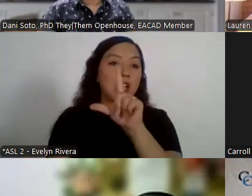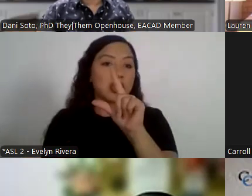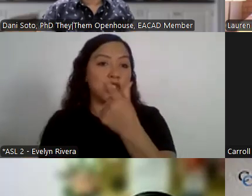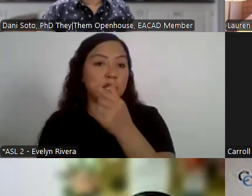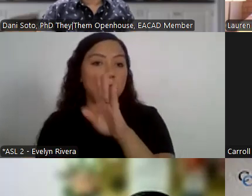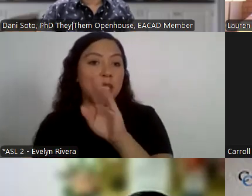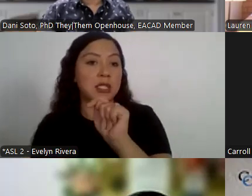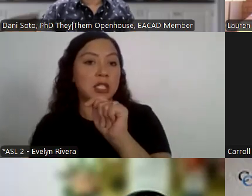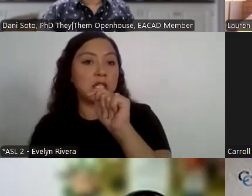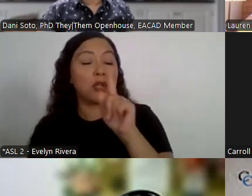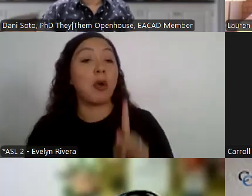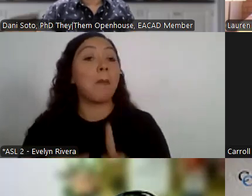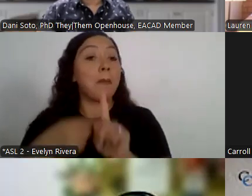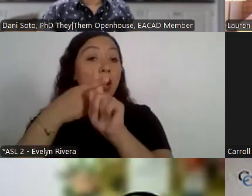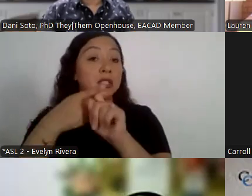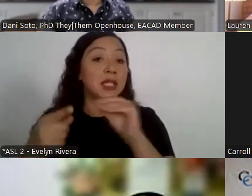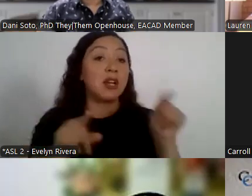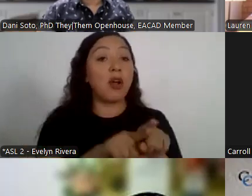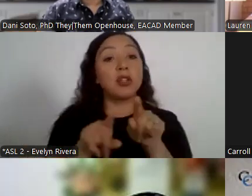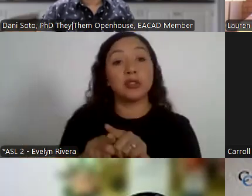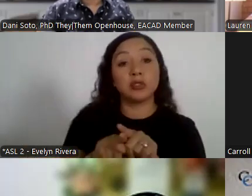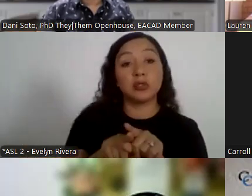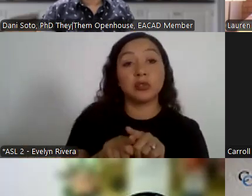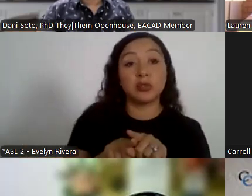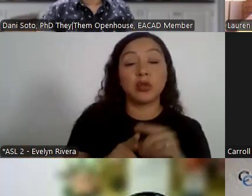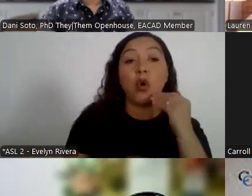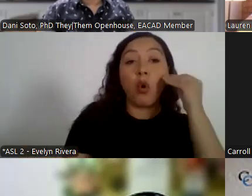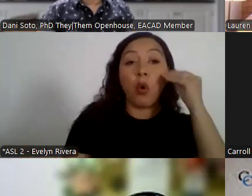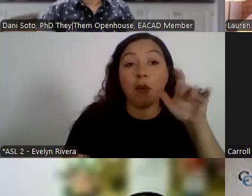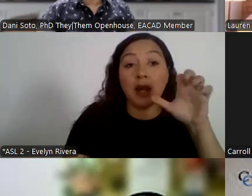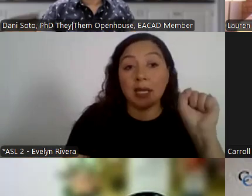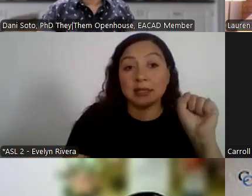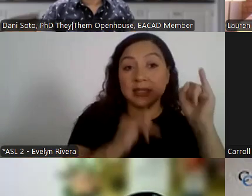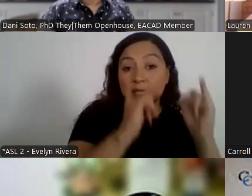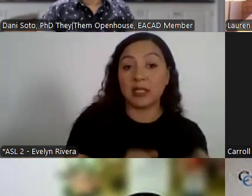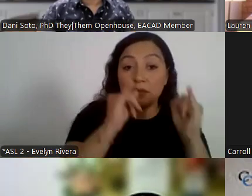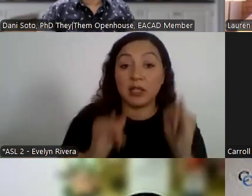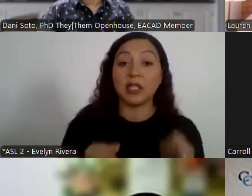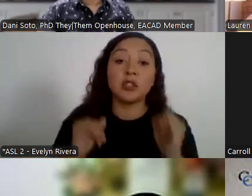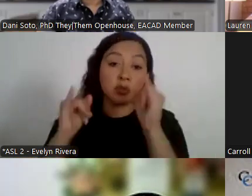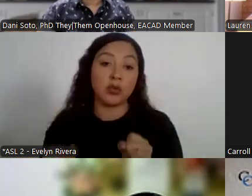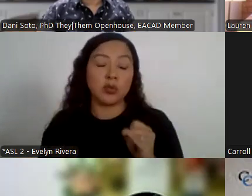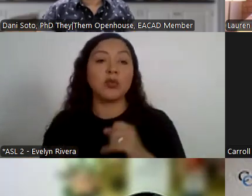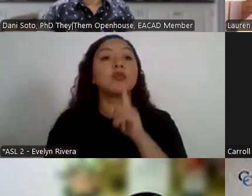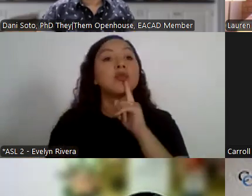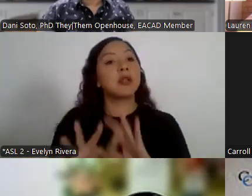and unhoused individuals. So it was really great work to be able to address the social